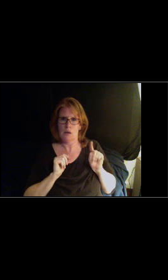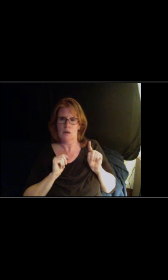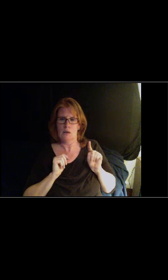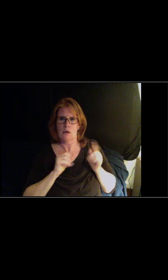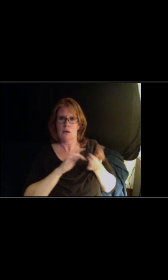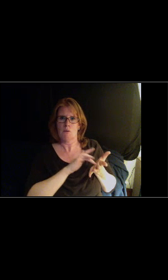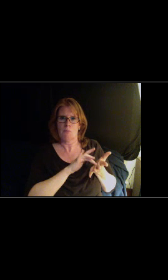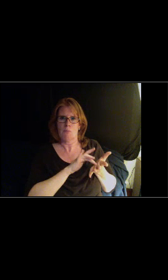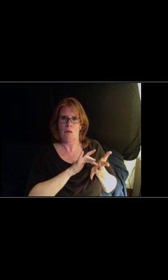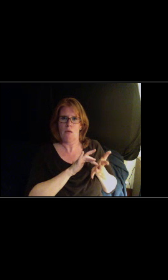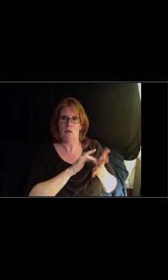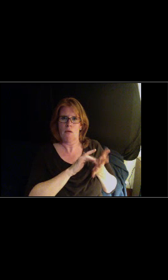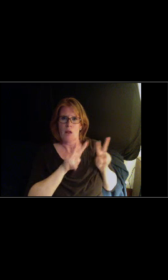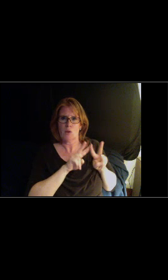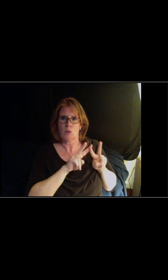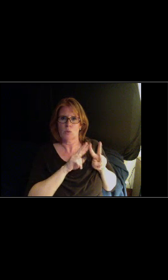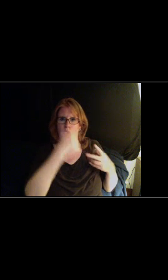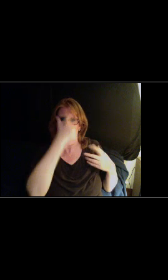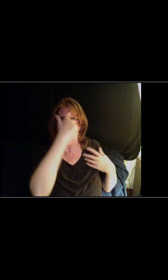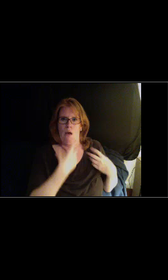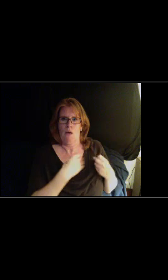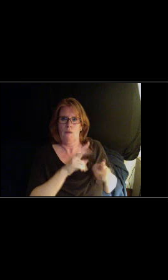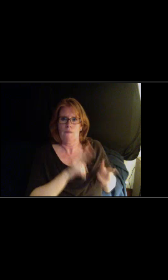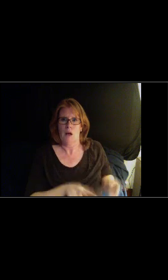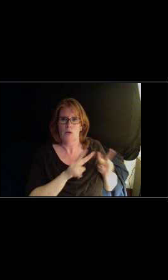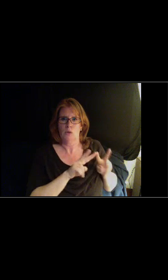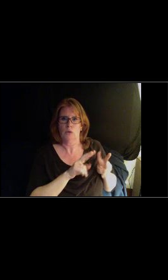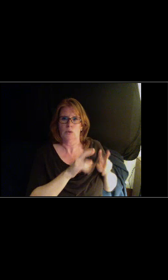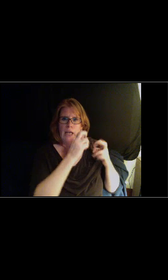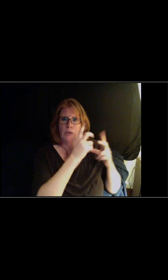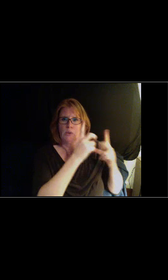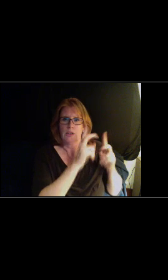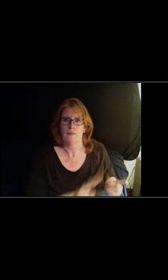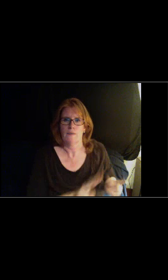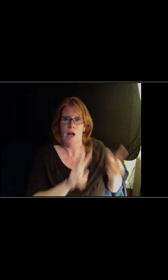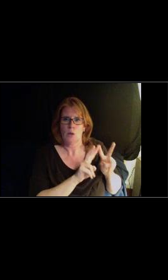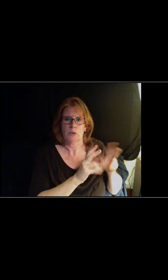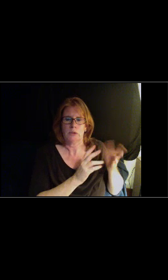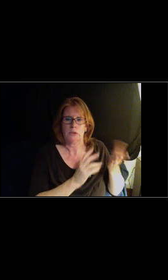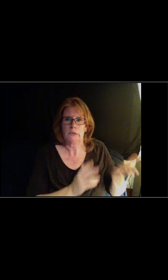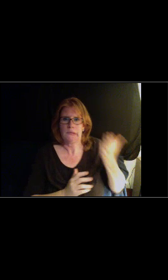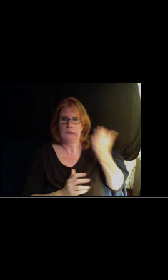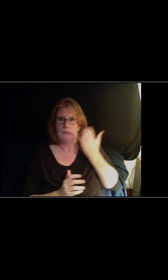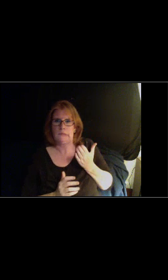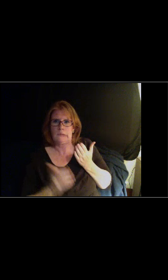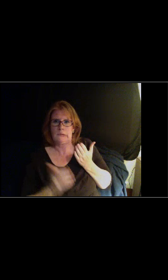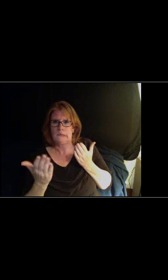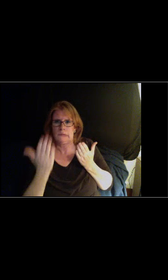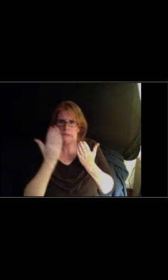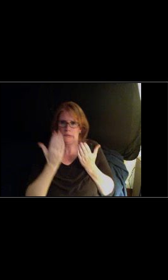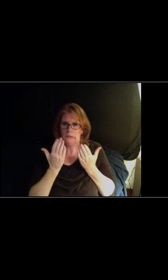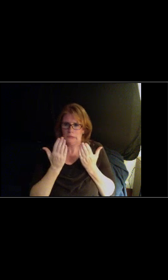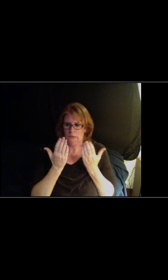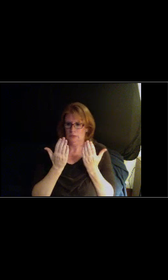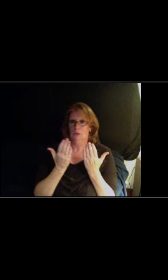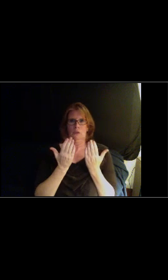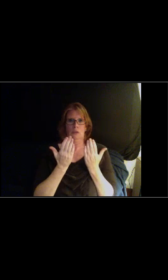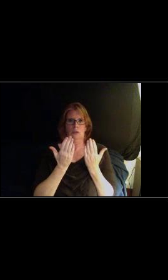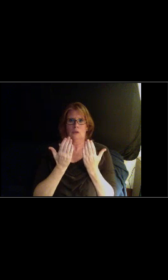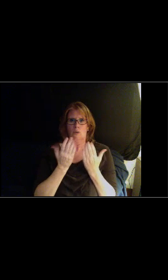So I have to take a step back and think, if I'm working in a medical profession, what are those values? If I'm working